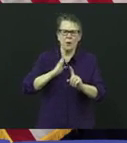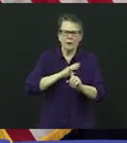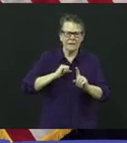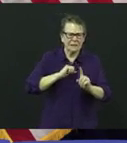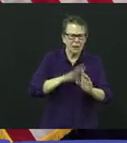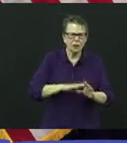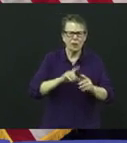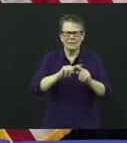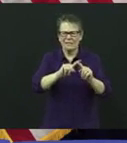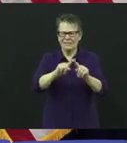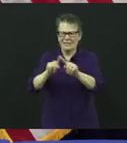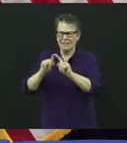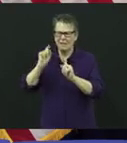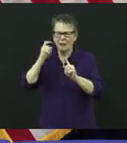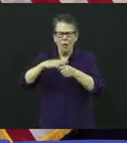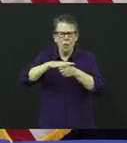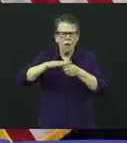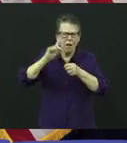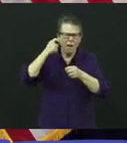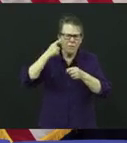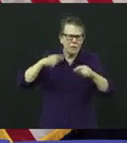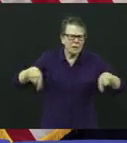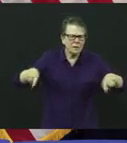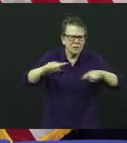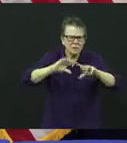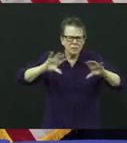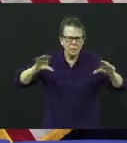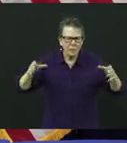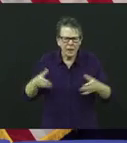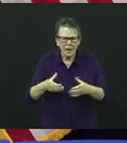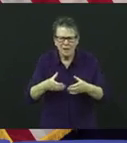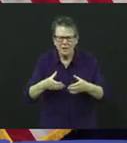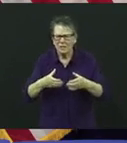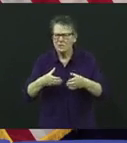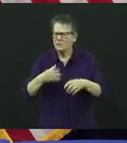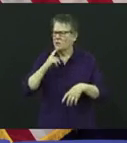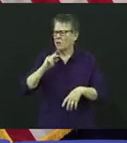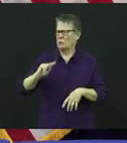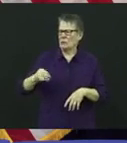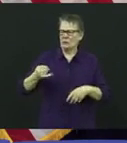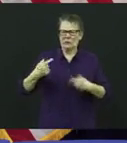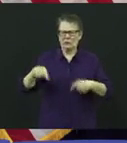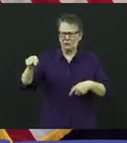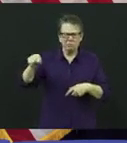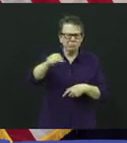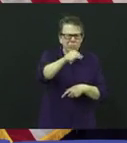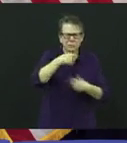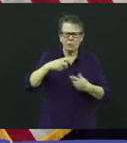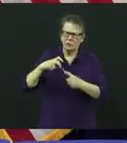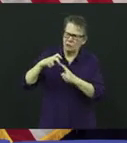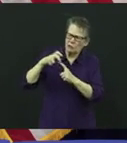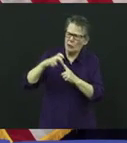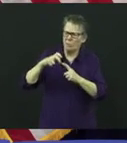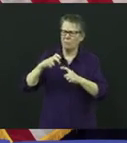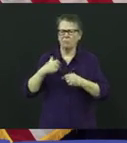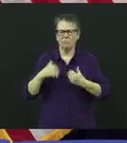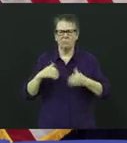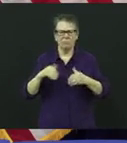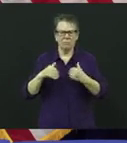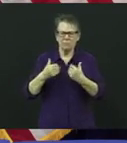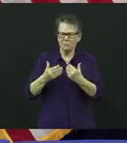other state in America that can come close. So bless them and bless everybody in the broader village who are helping us out at this